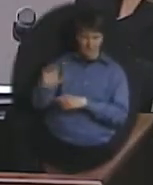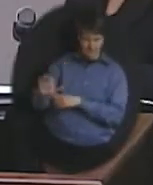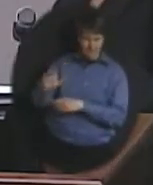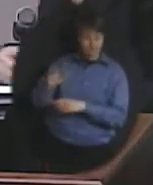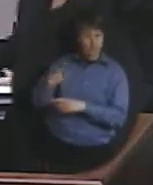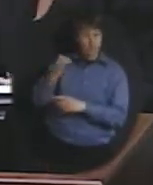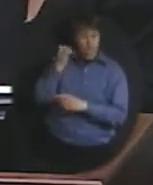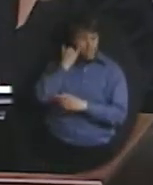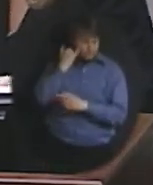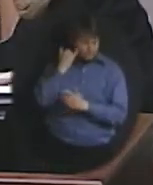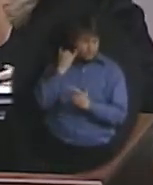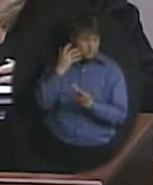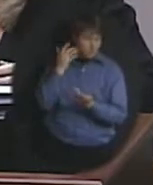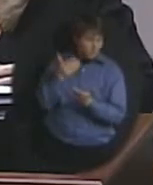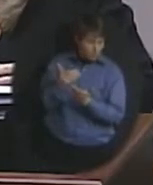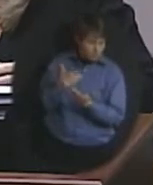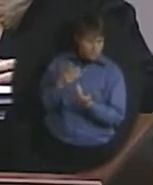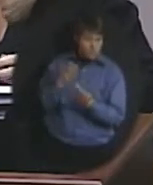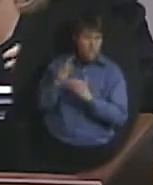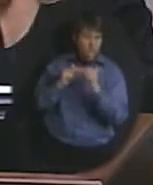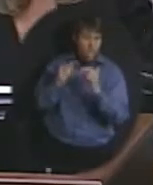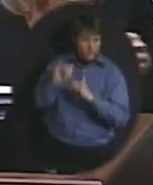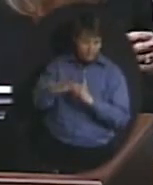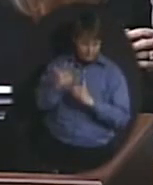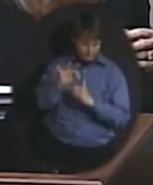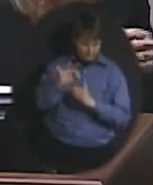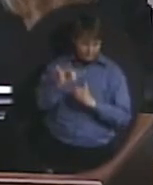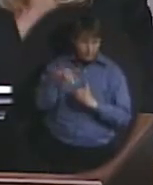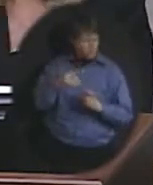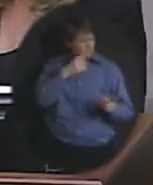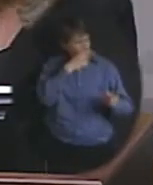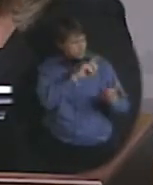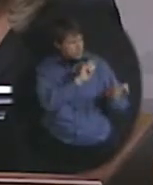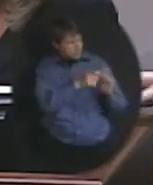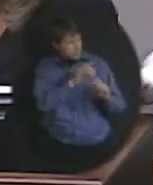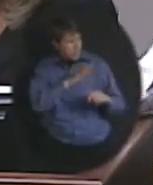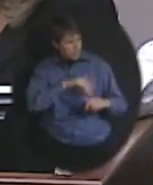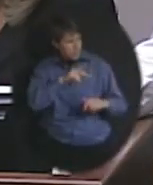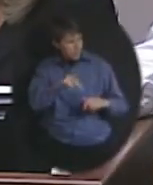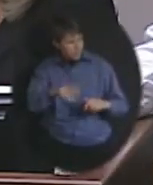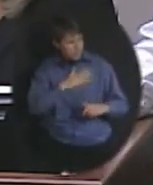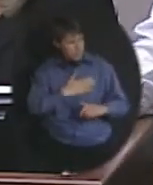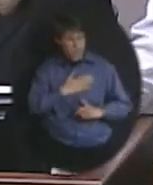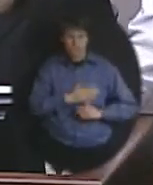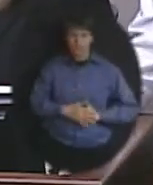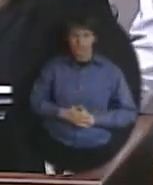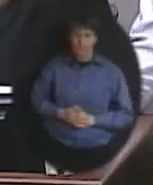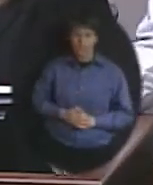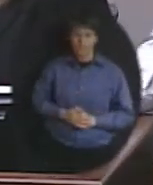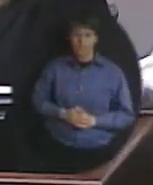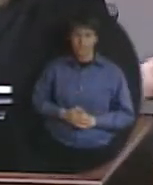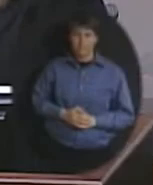point of building the field. Can you switch me back to PowerPoint? Sorry.